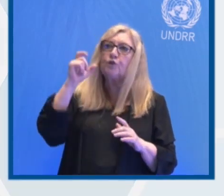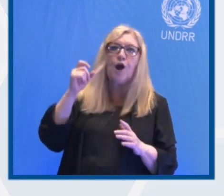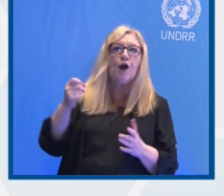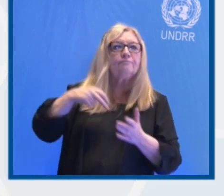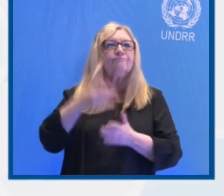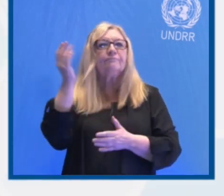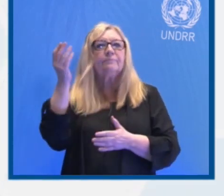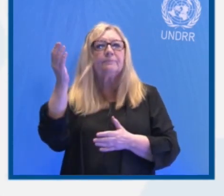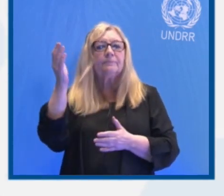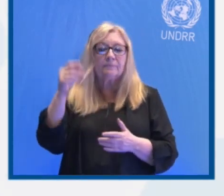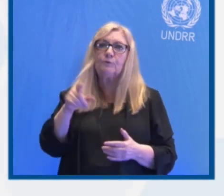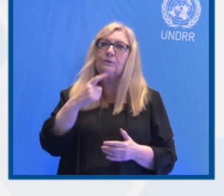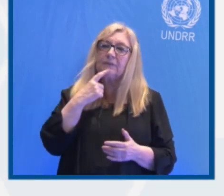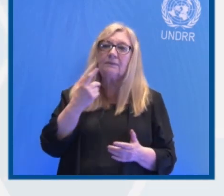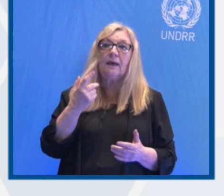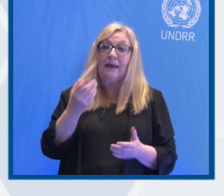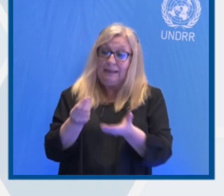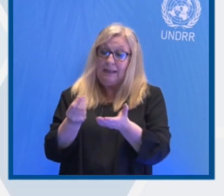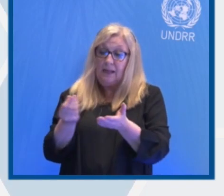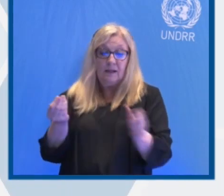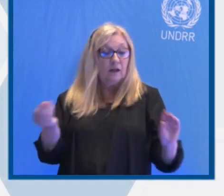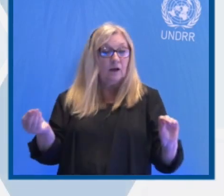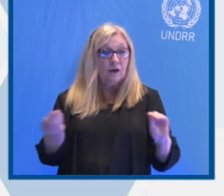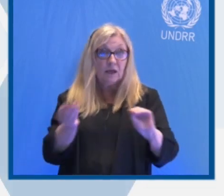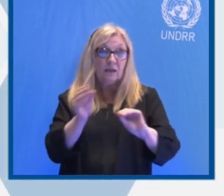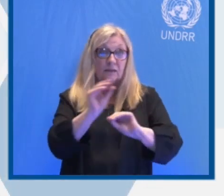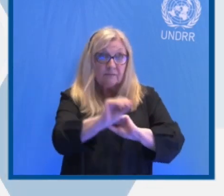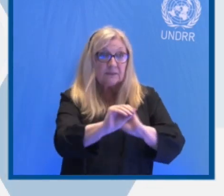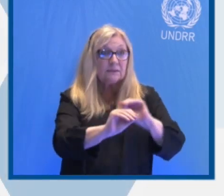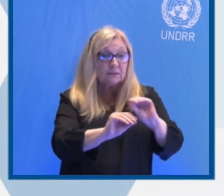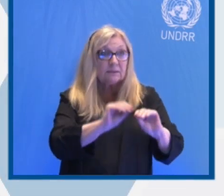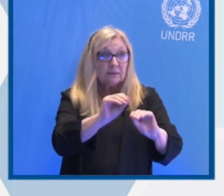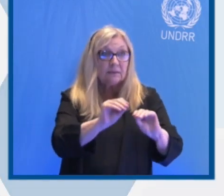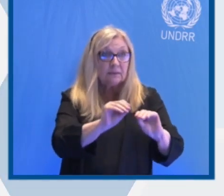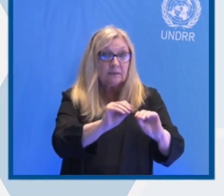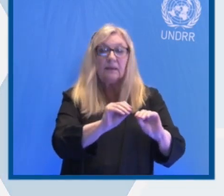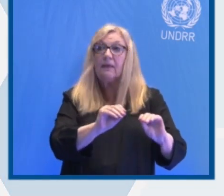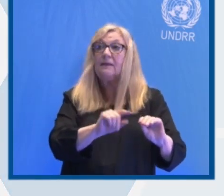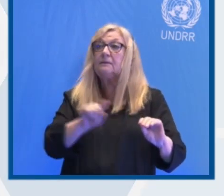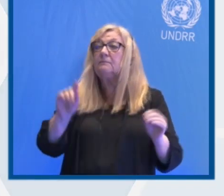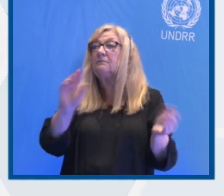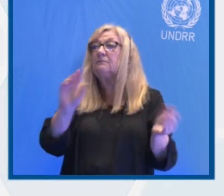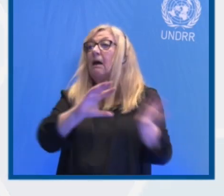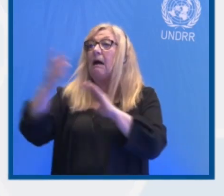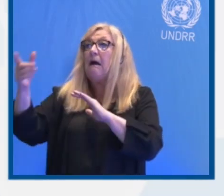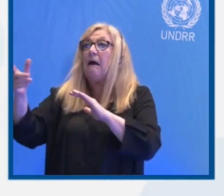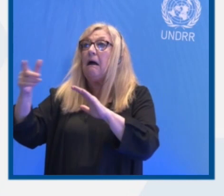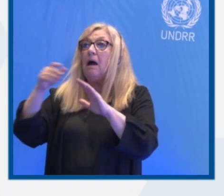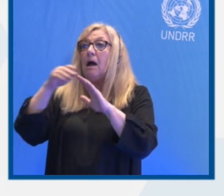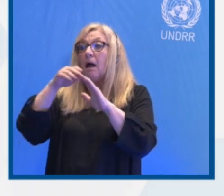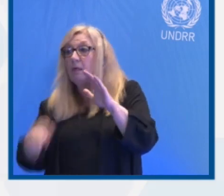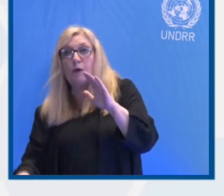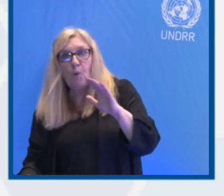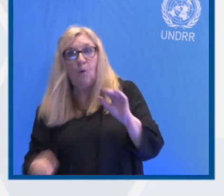less damage to infrastructure, shorter disruptions, then it begins to create social demand for it, and